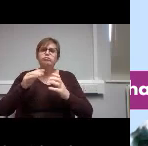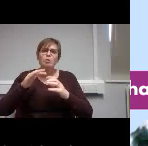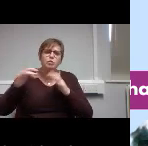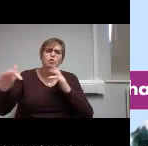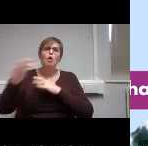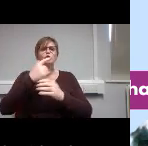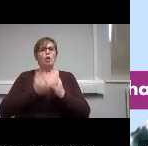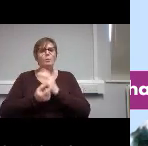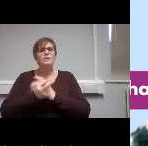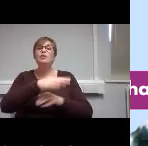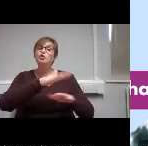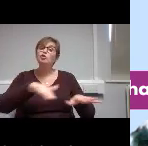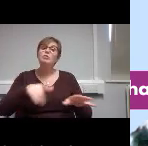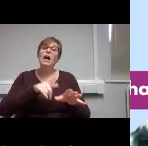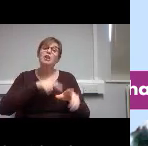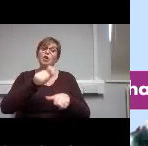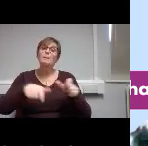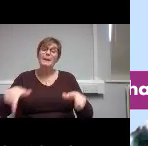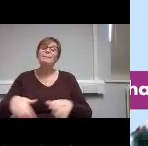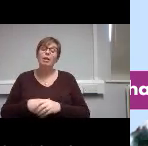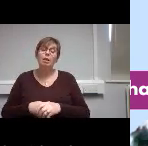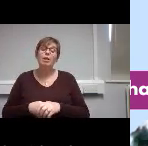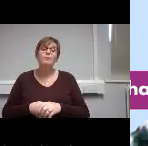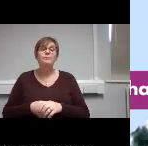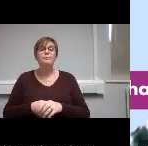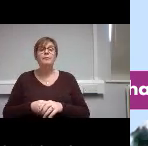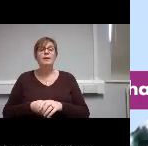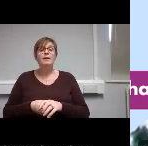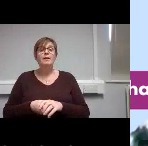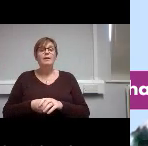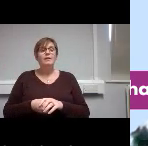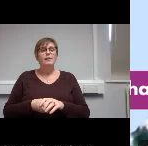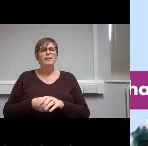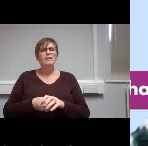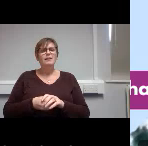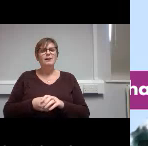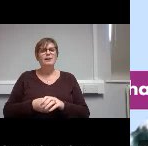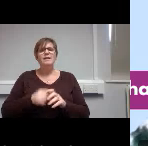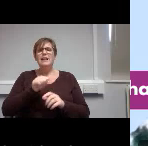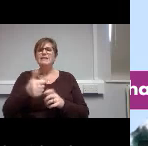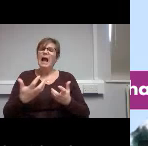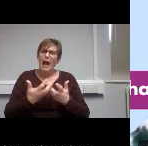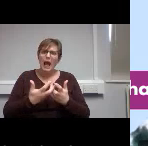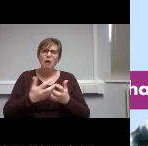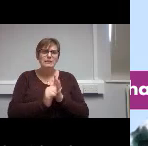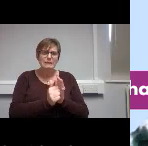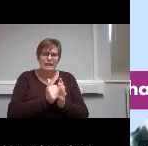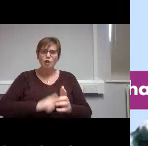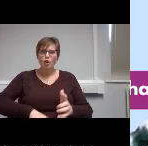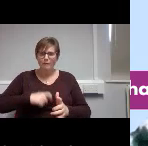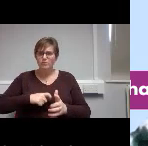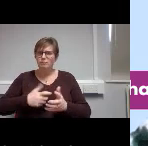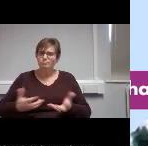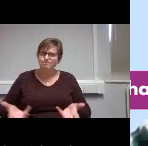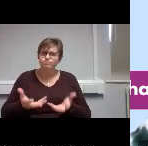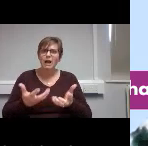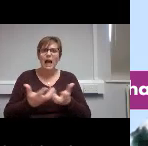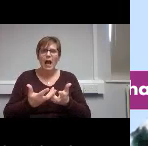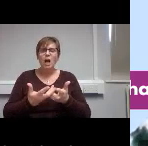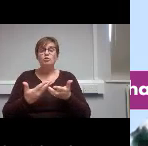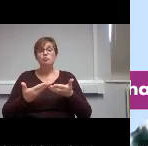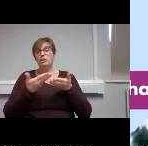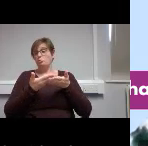children and young people? The next one's around, how do we increase skills and confidence? So there's a broad offer of